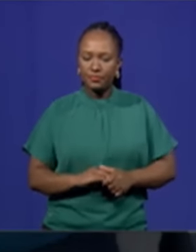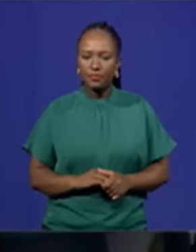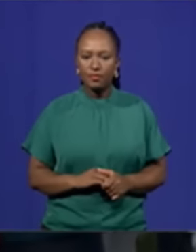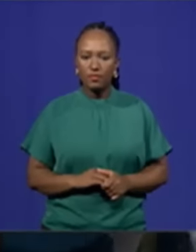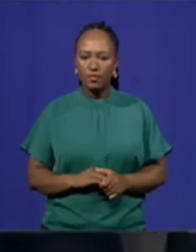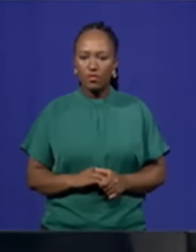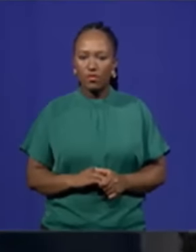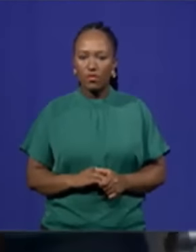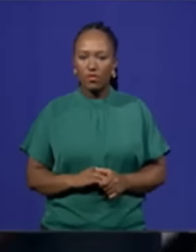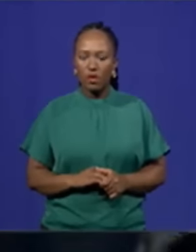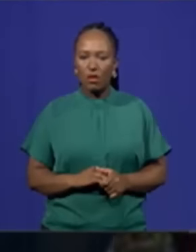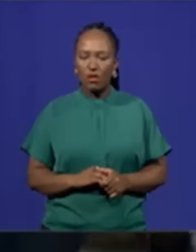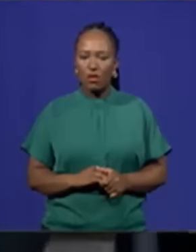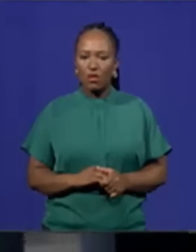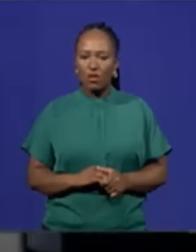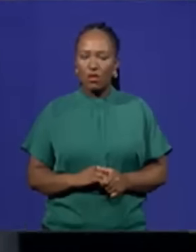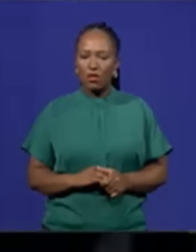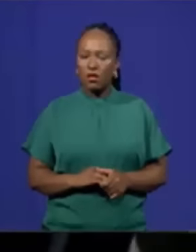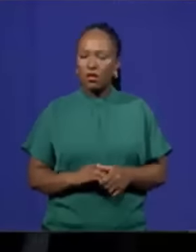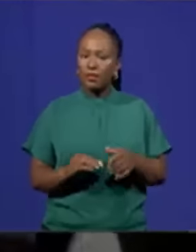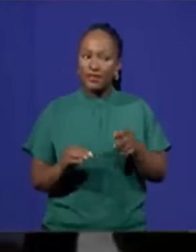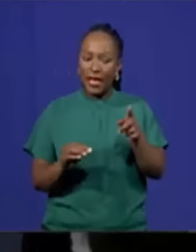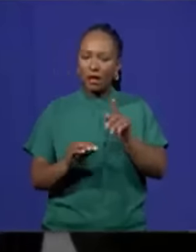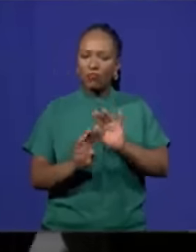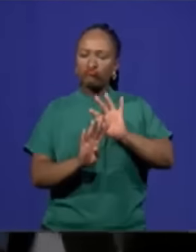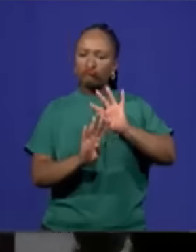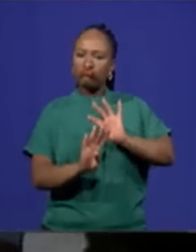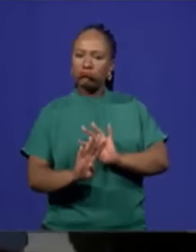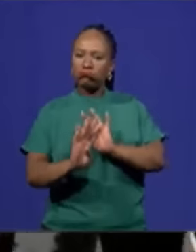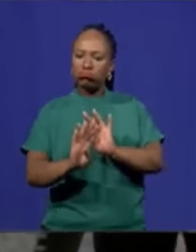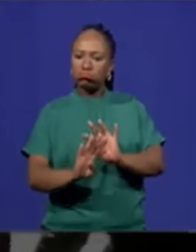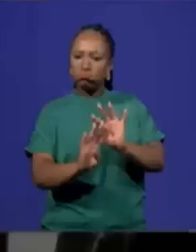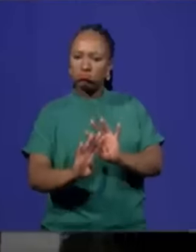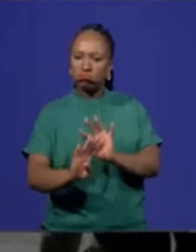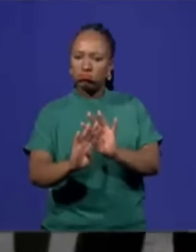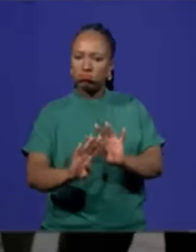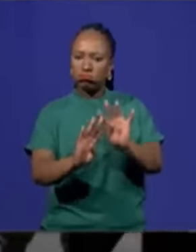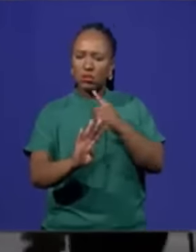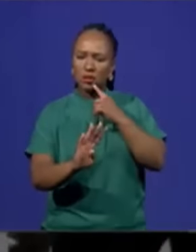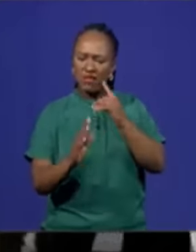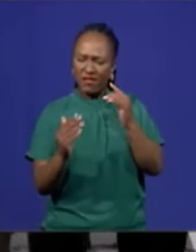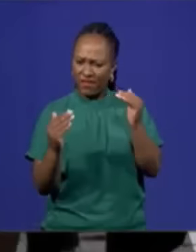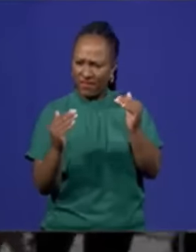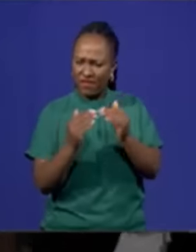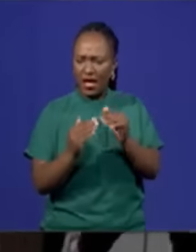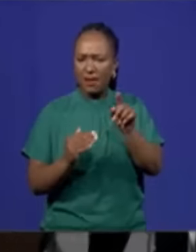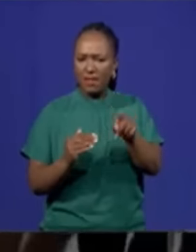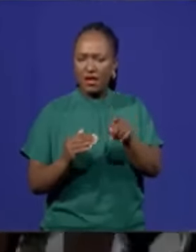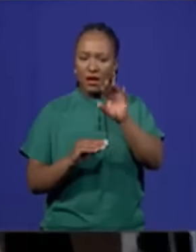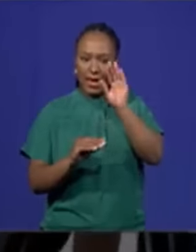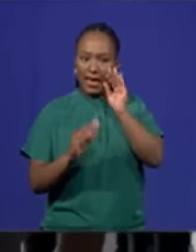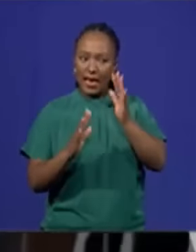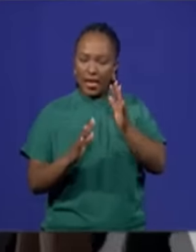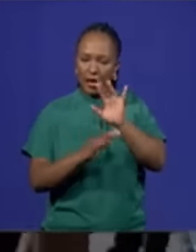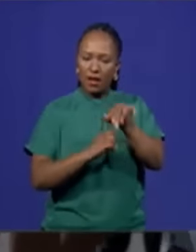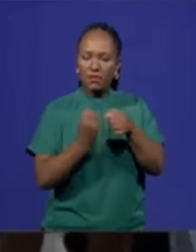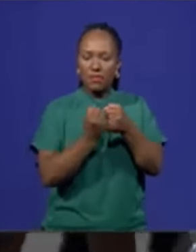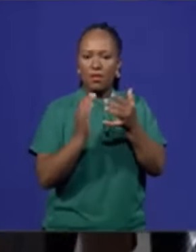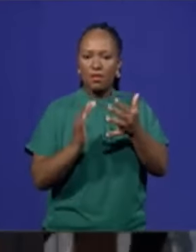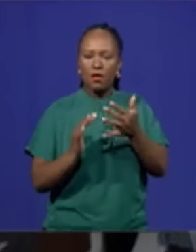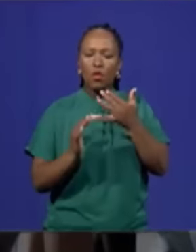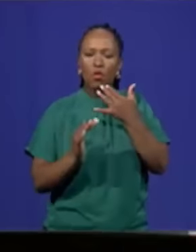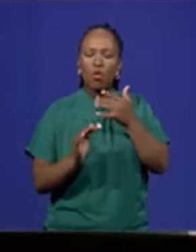Go ne go le boikuelo jwa gore bosiamisi bo diragadiwe kwa Ruadepoort jaaka baithuti le baemanokeng ba bone ba ne ba gwantetse kwa sekolong